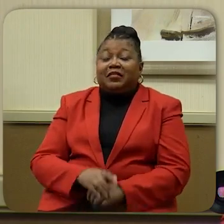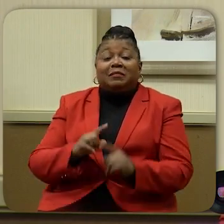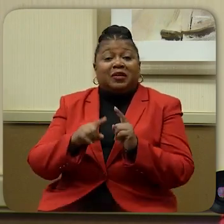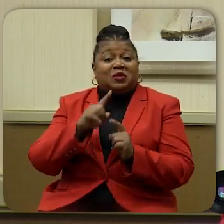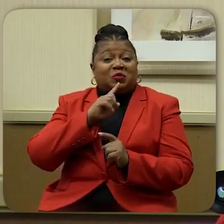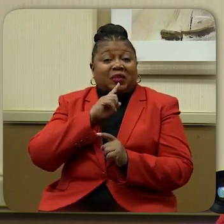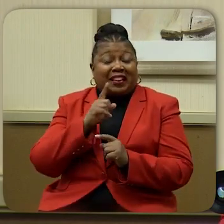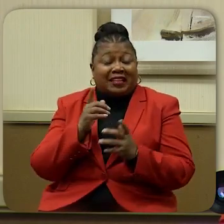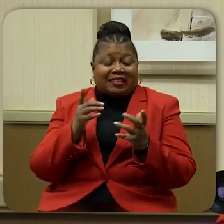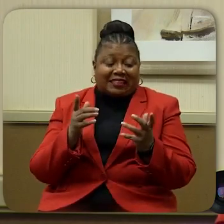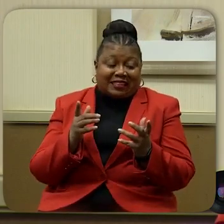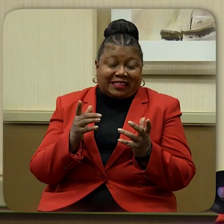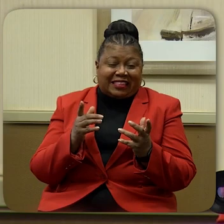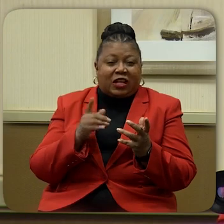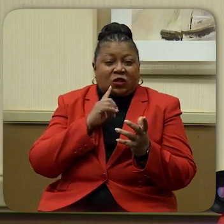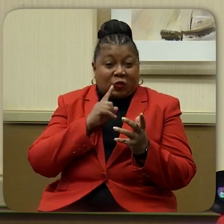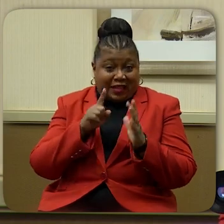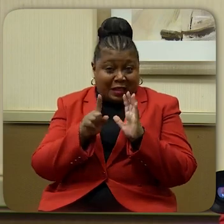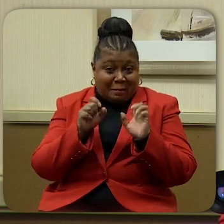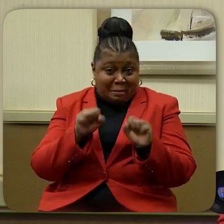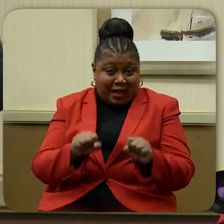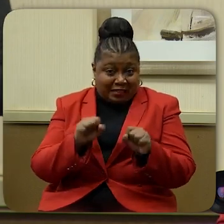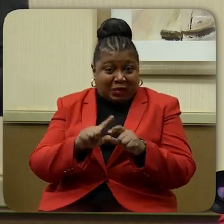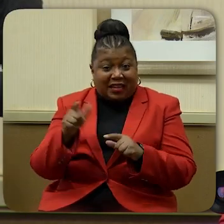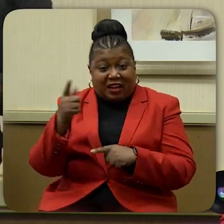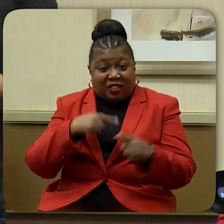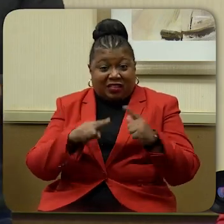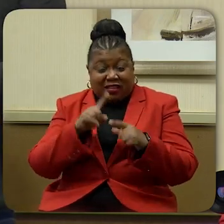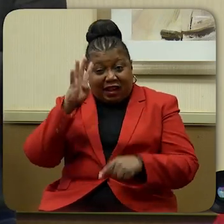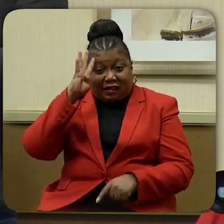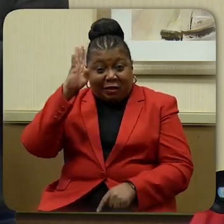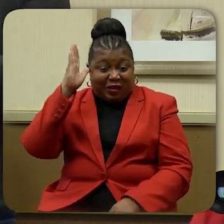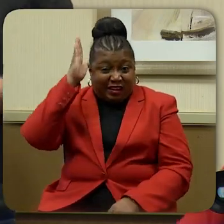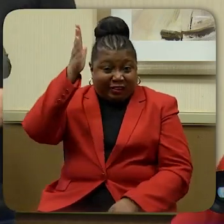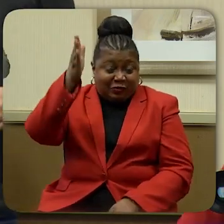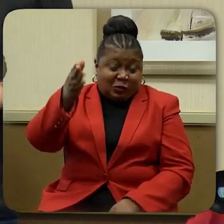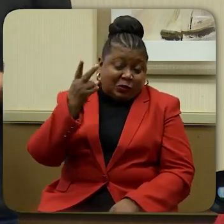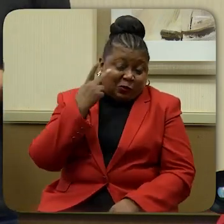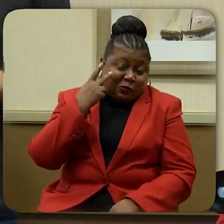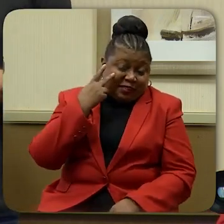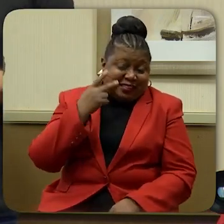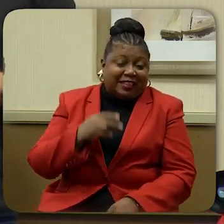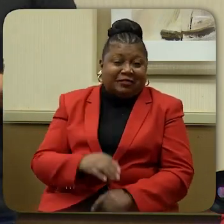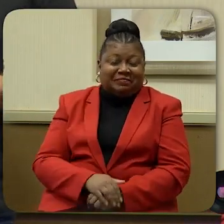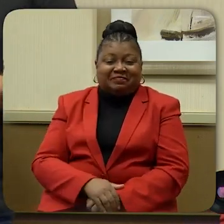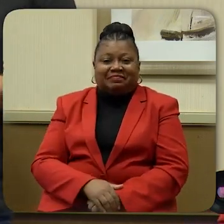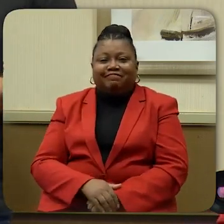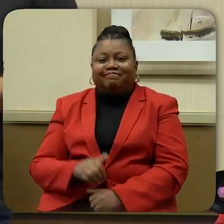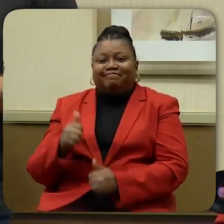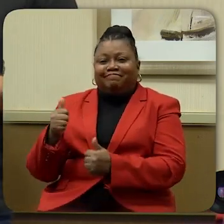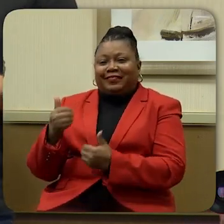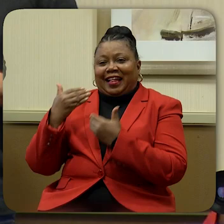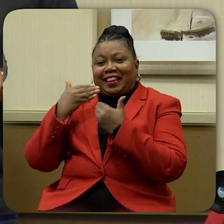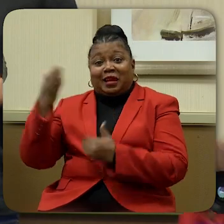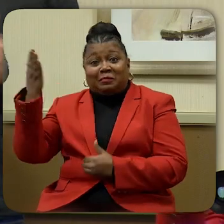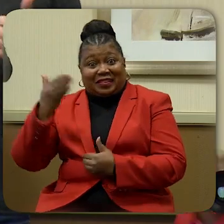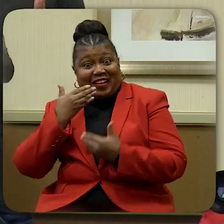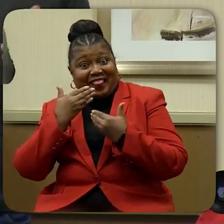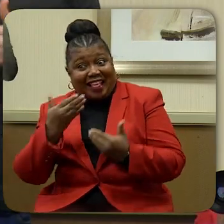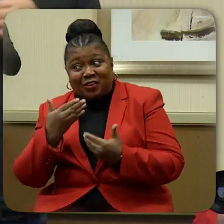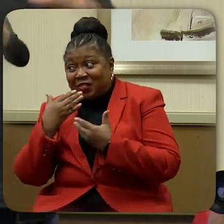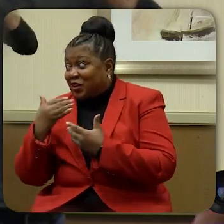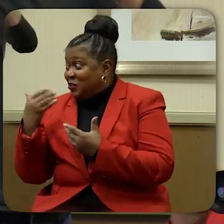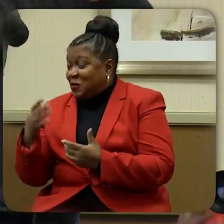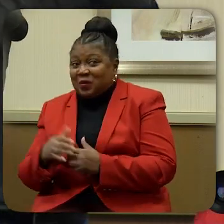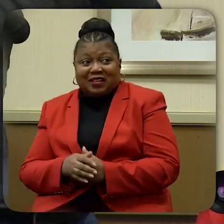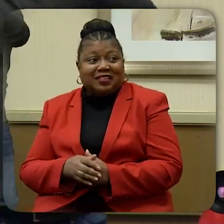But really, it's quite possible that another sign may come up in the future. We'll see, you know. Awesome, thank you. Thank